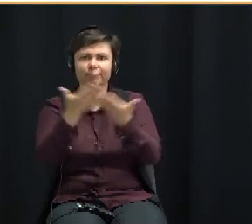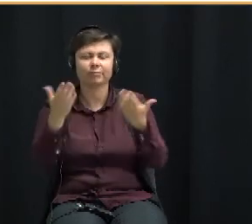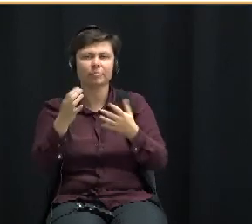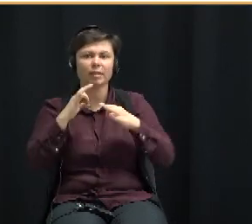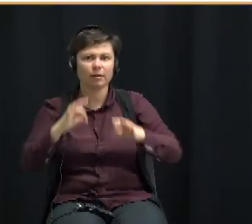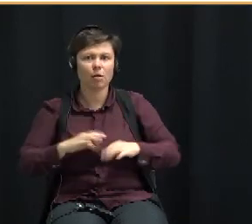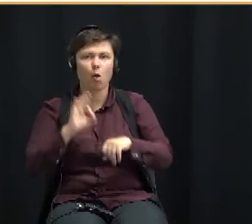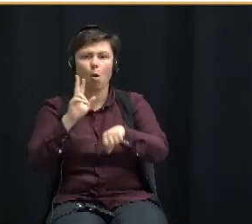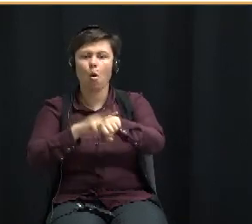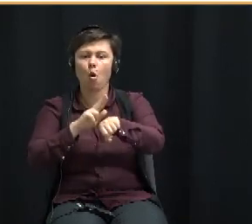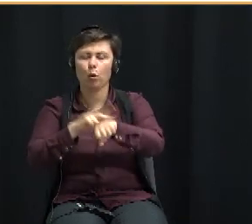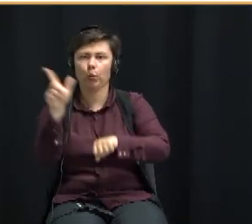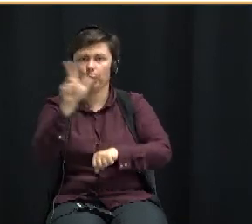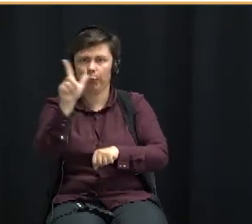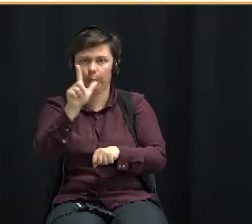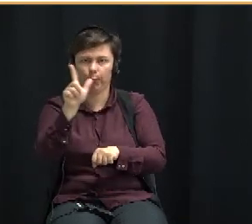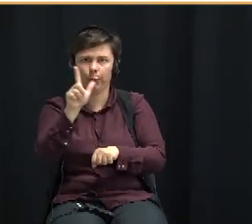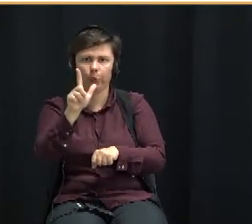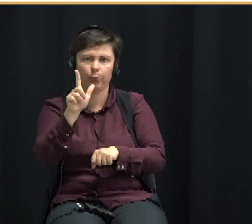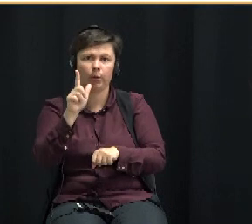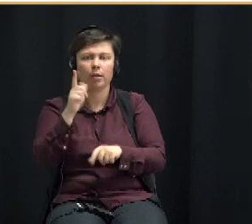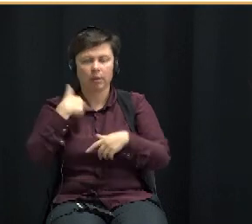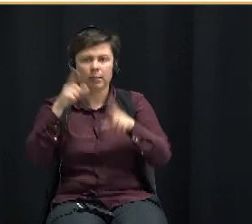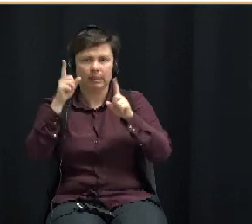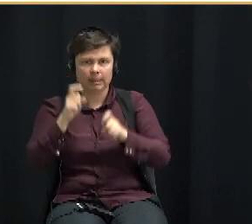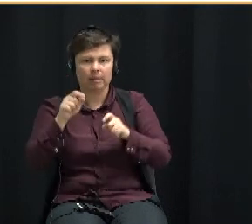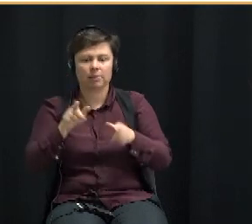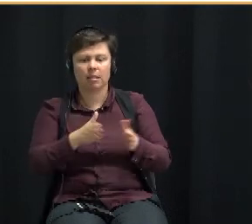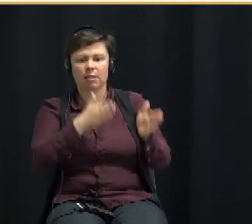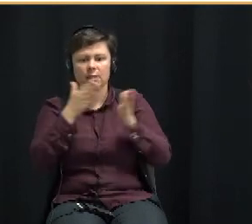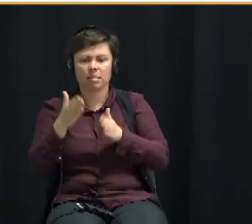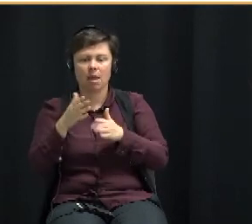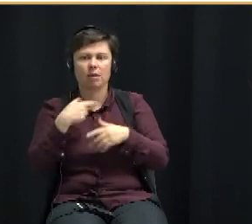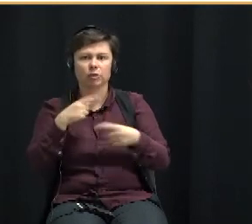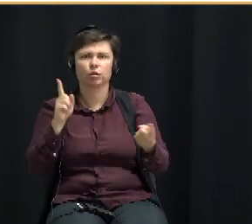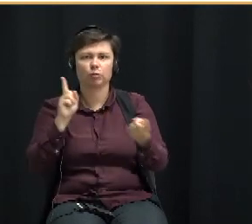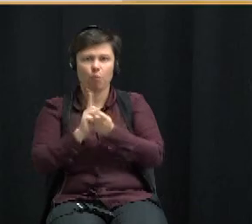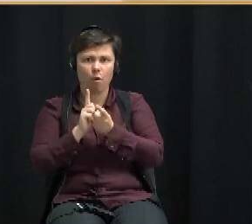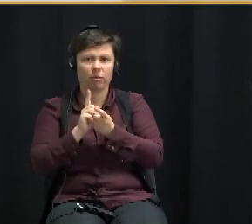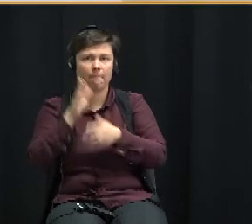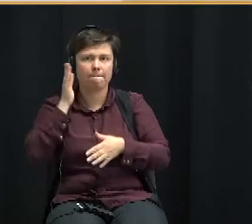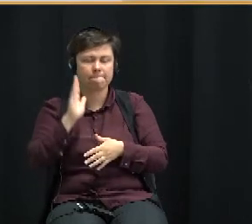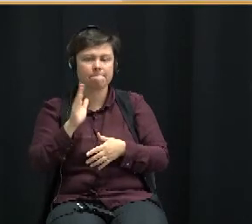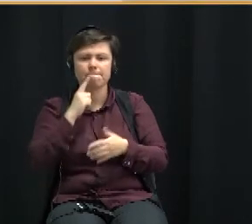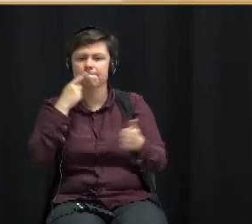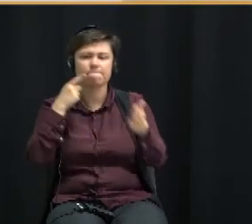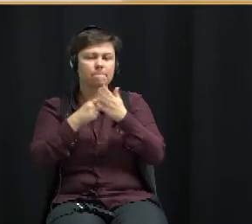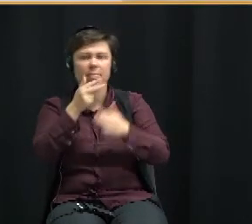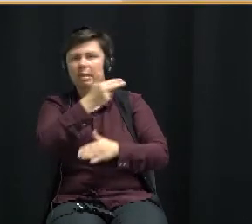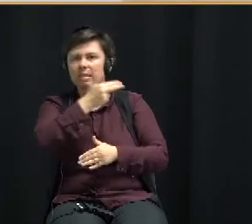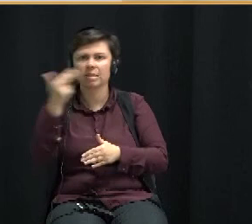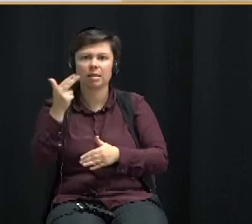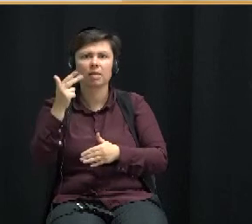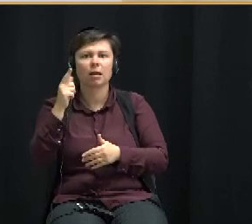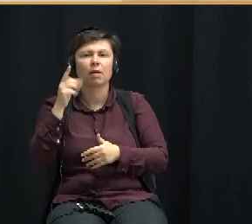2 p.m. Here we're going to start other panel dedicated to housing policy. And now you